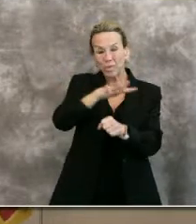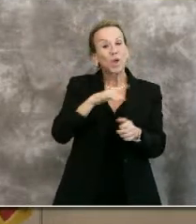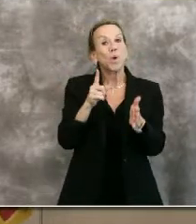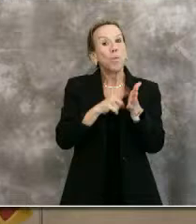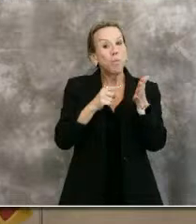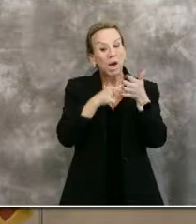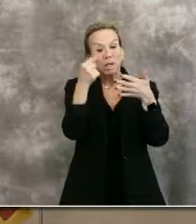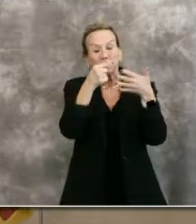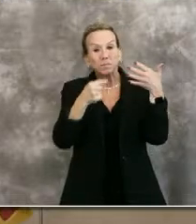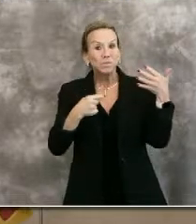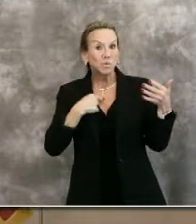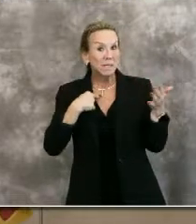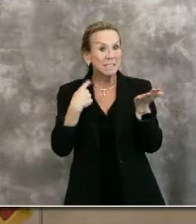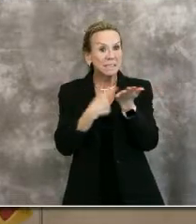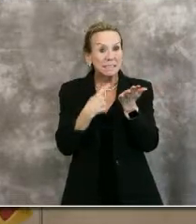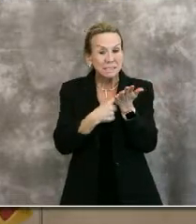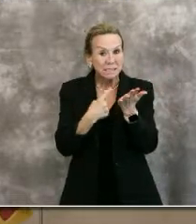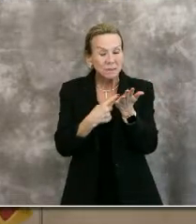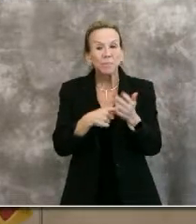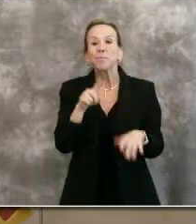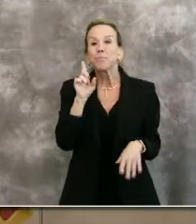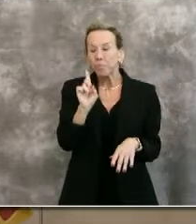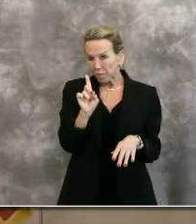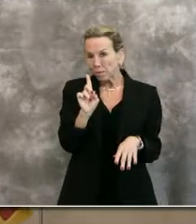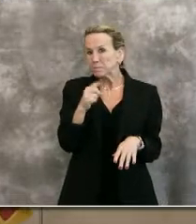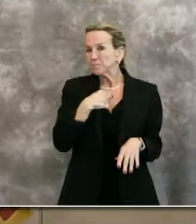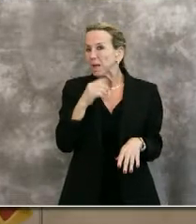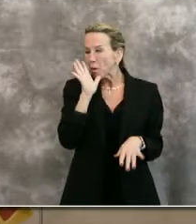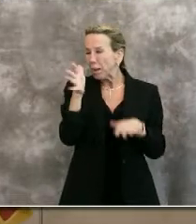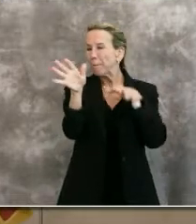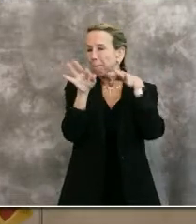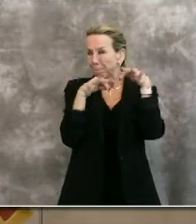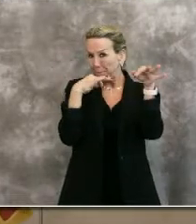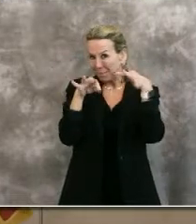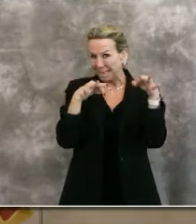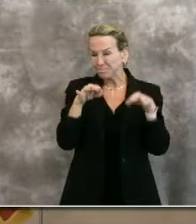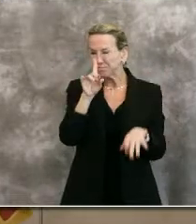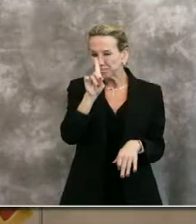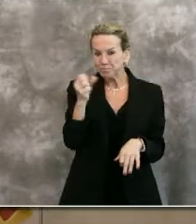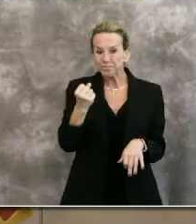issues that we dealt with before we provide our medical update.